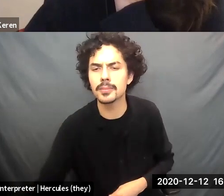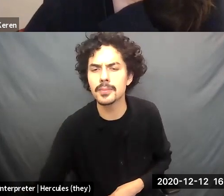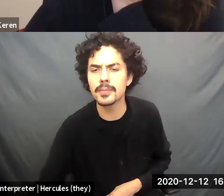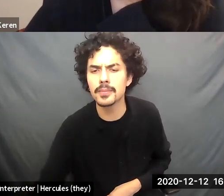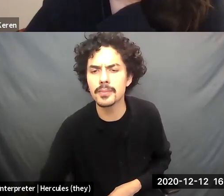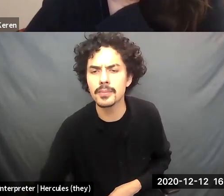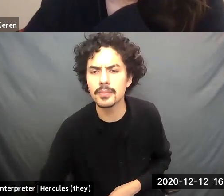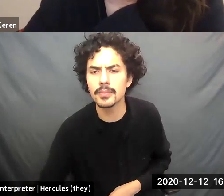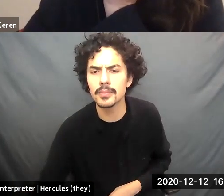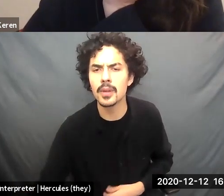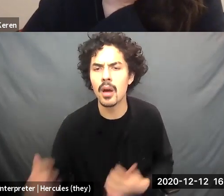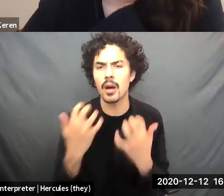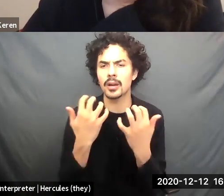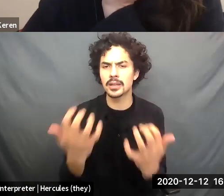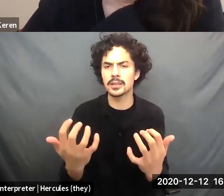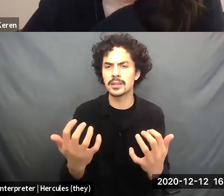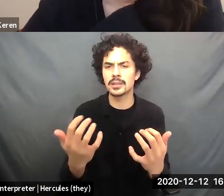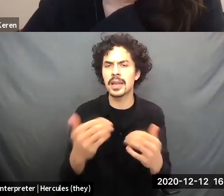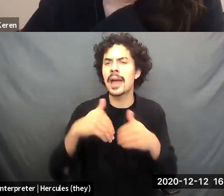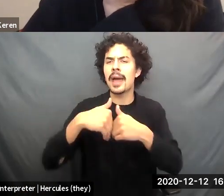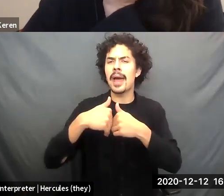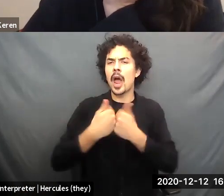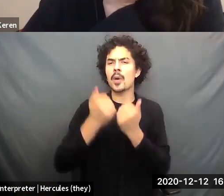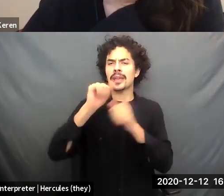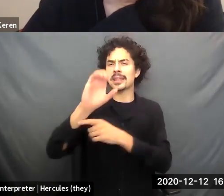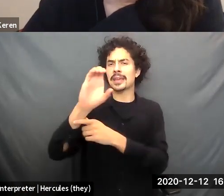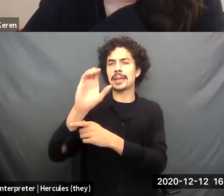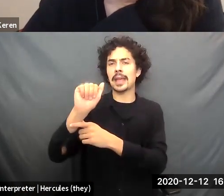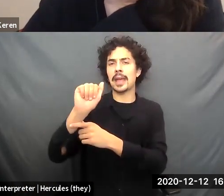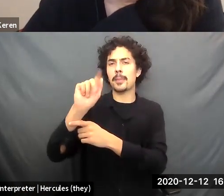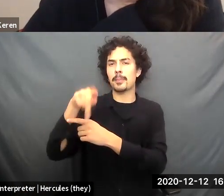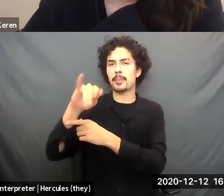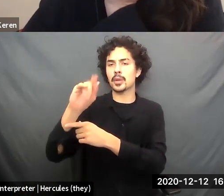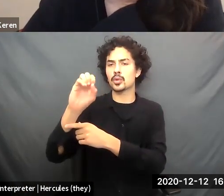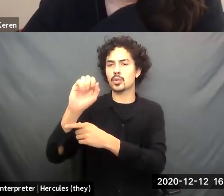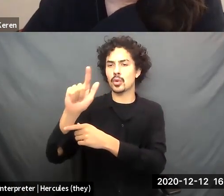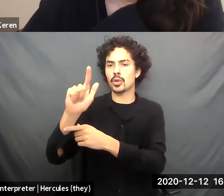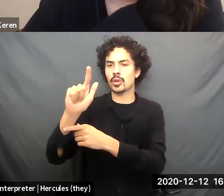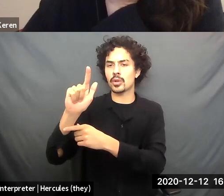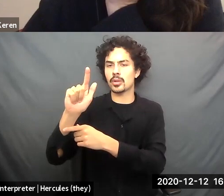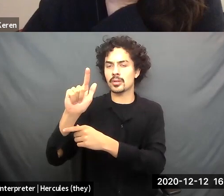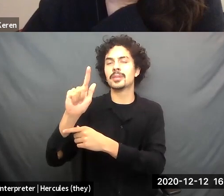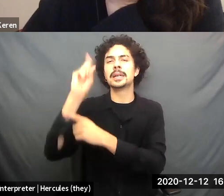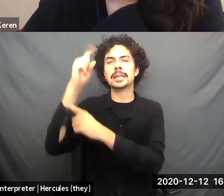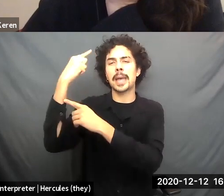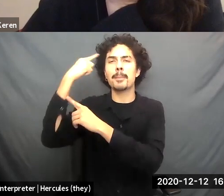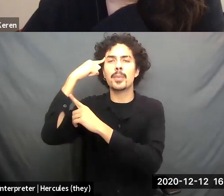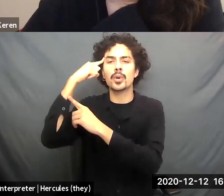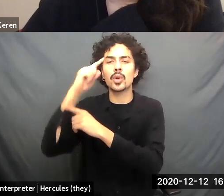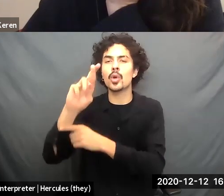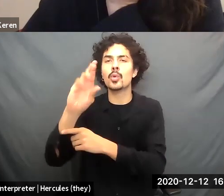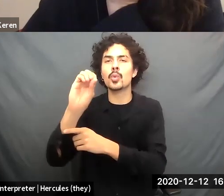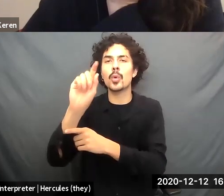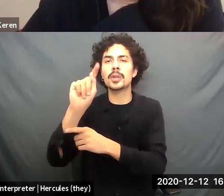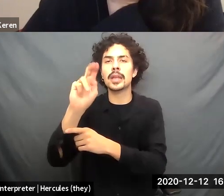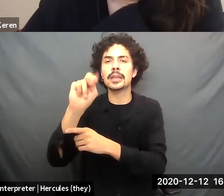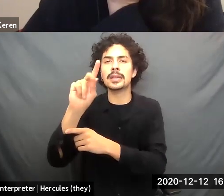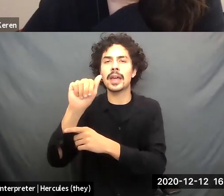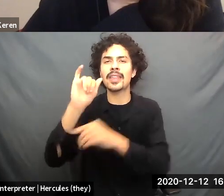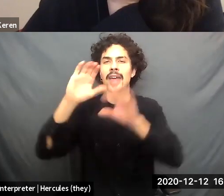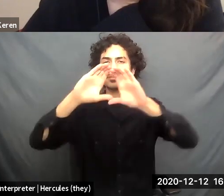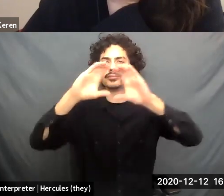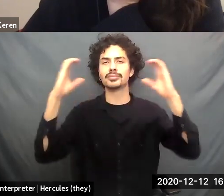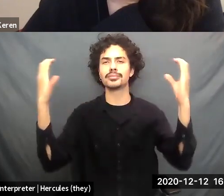who writes, how could the Capitol Rotunda be reimagined as a public place to reflect the